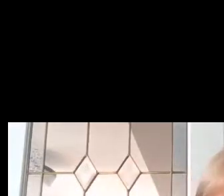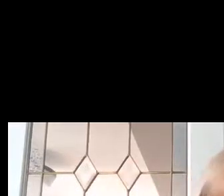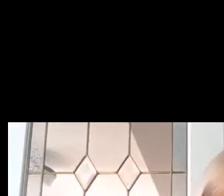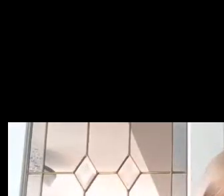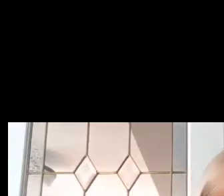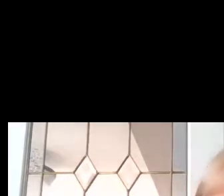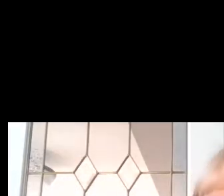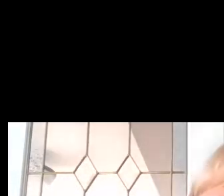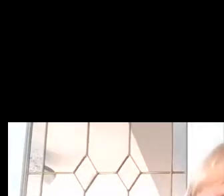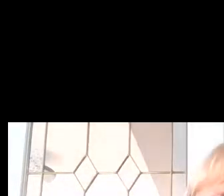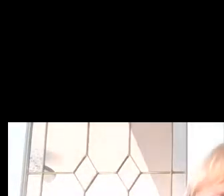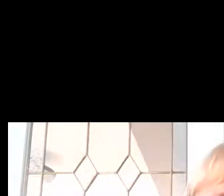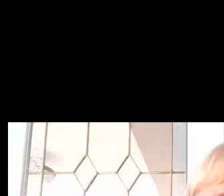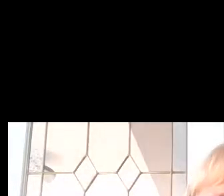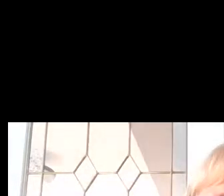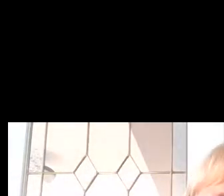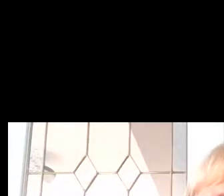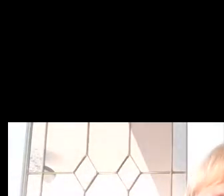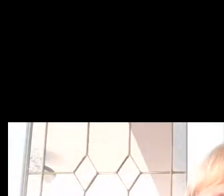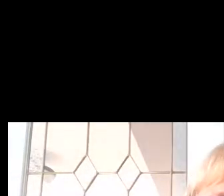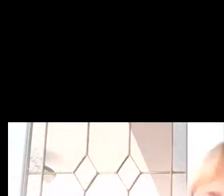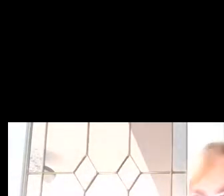hmm um